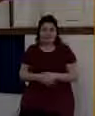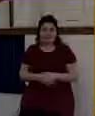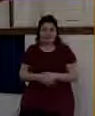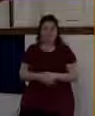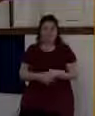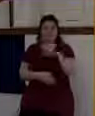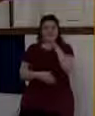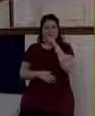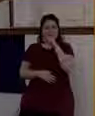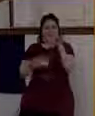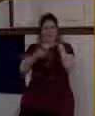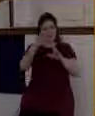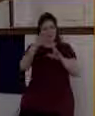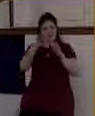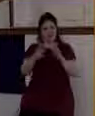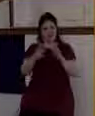lie.